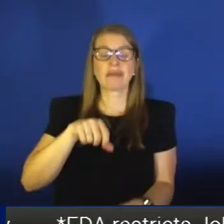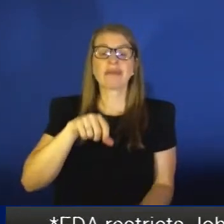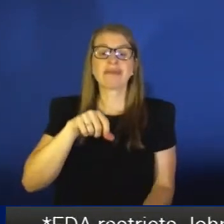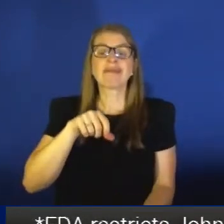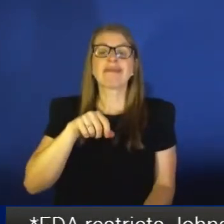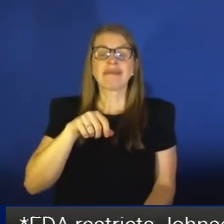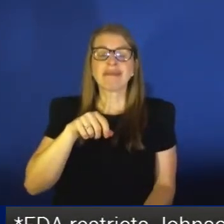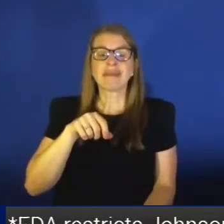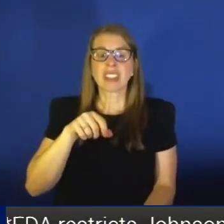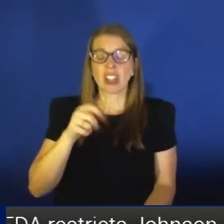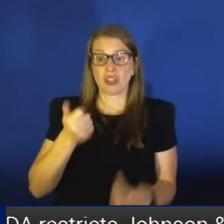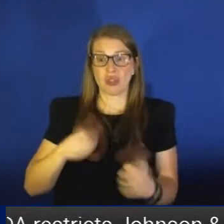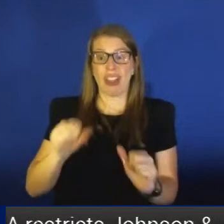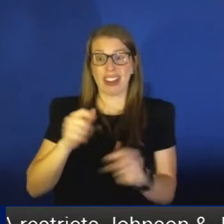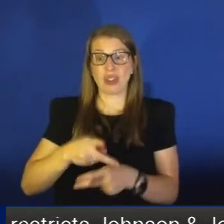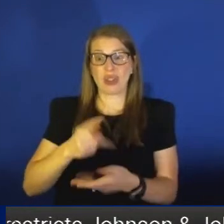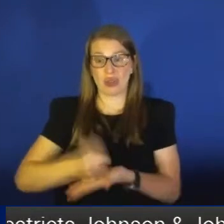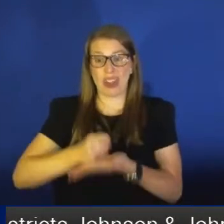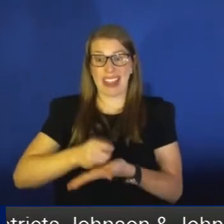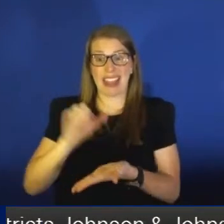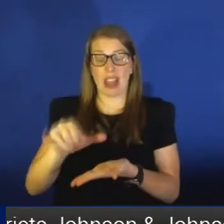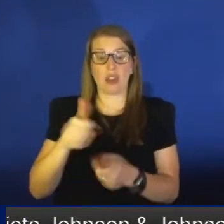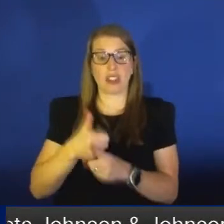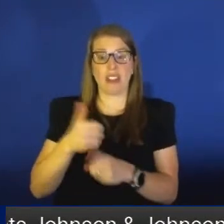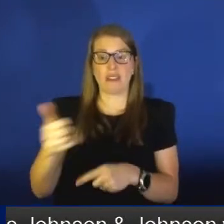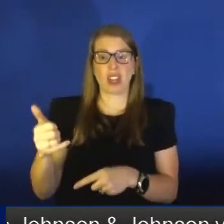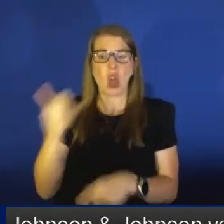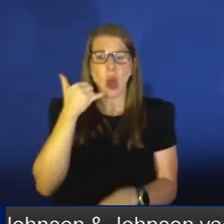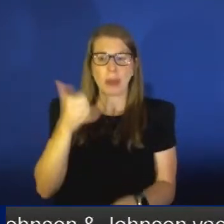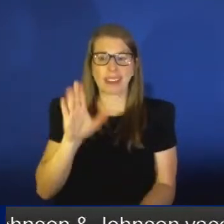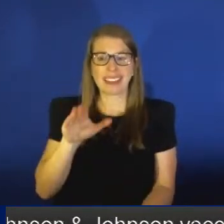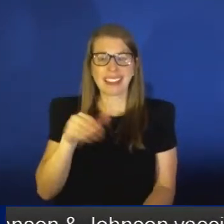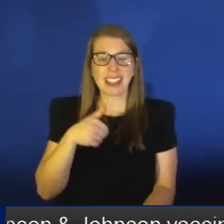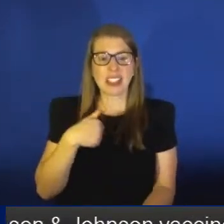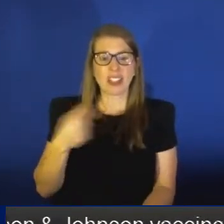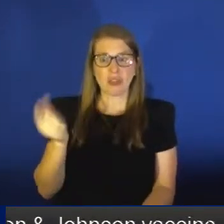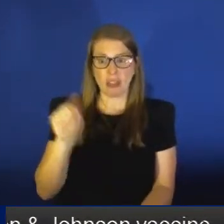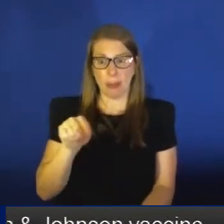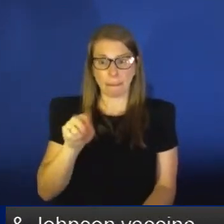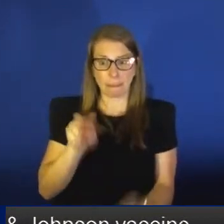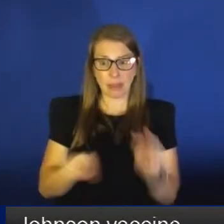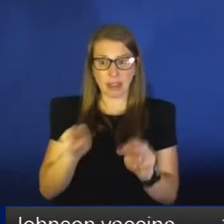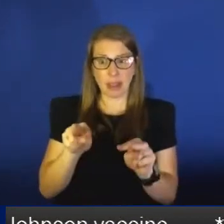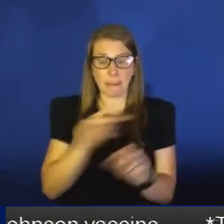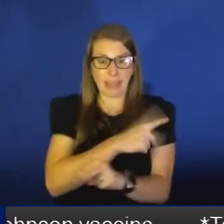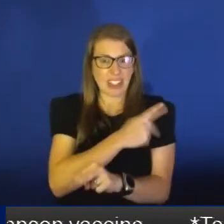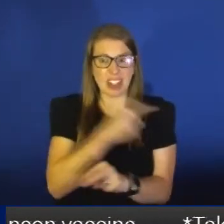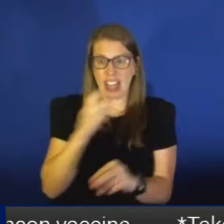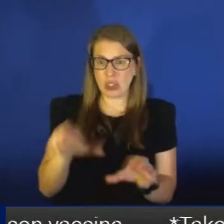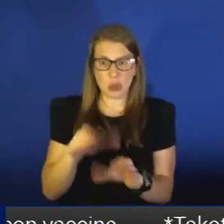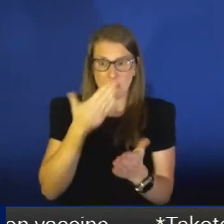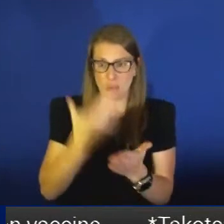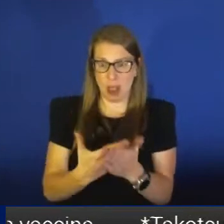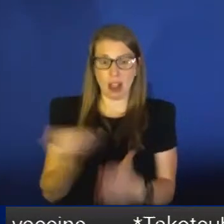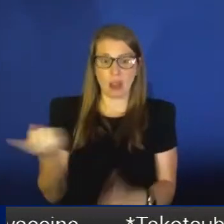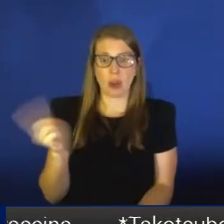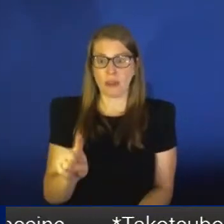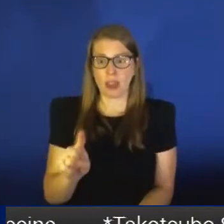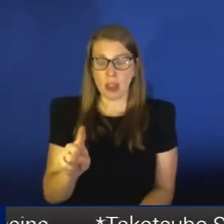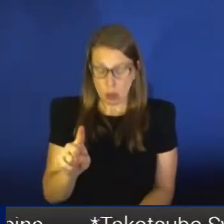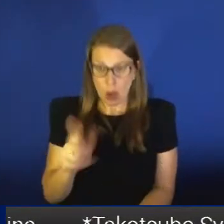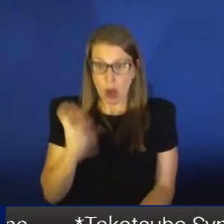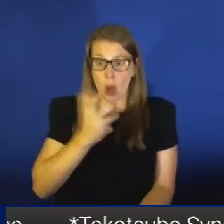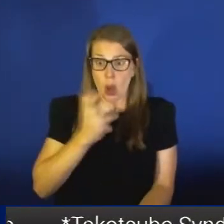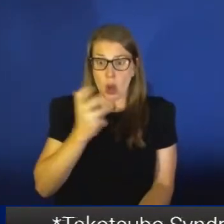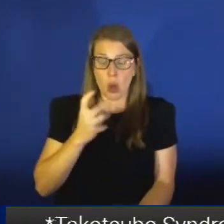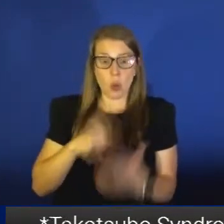have that treated. And she called me and said, hey, listen, you need to come see this patient because they're not doing as well. So I went over there and they're like, holy cow, what happened